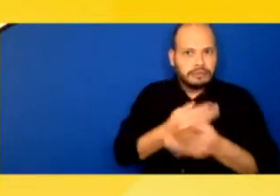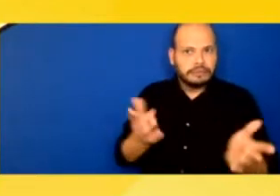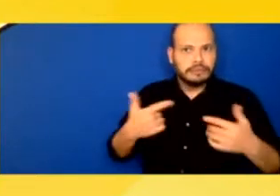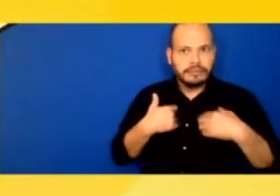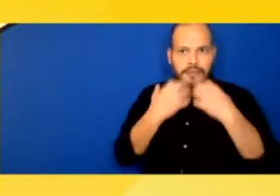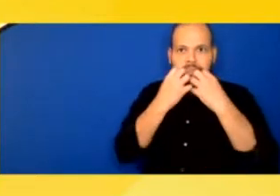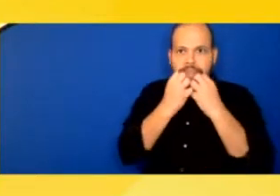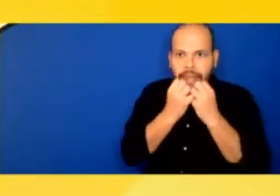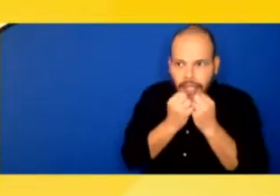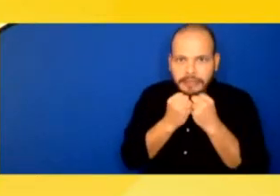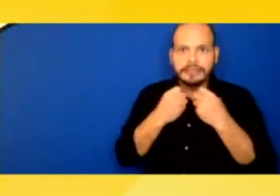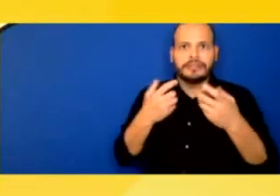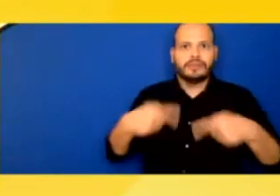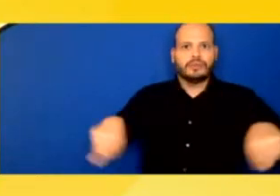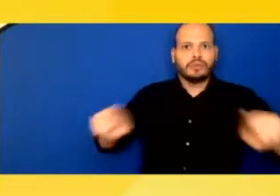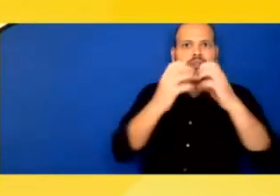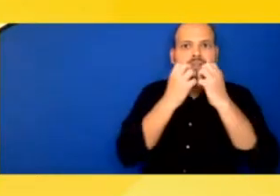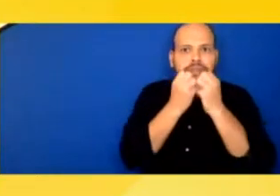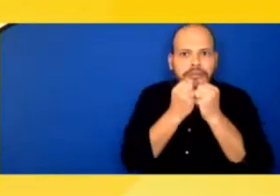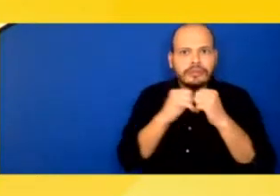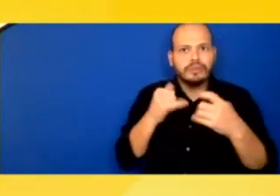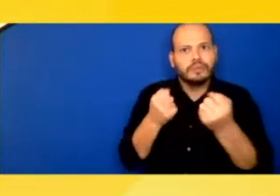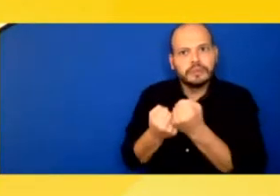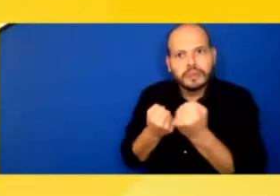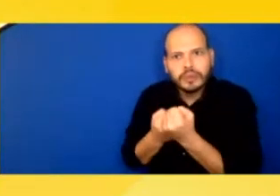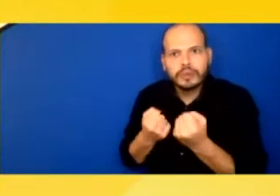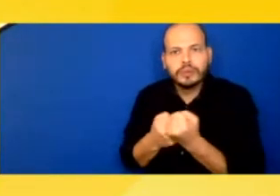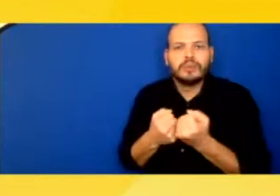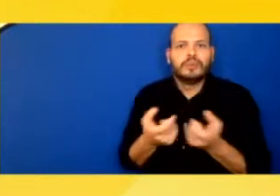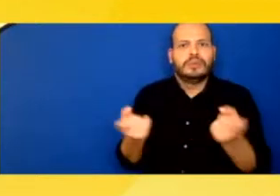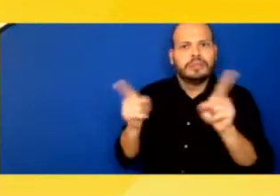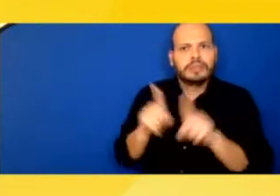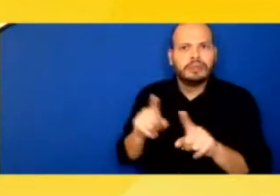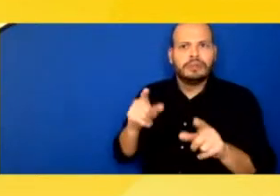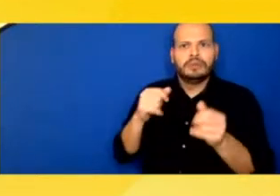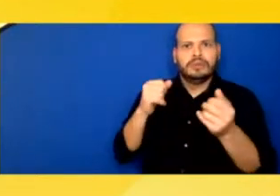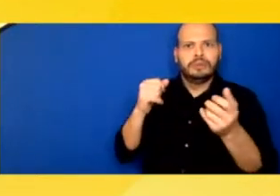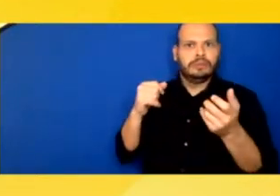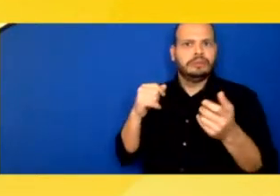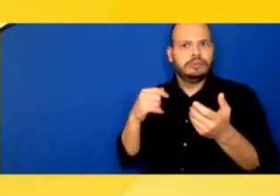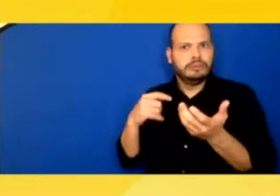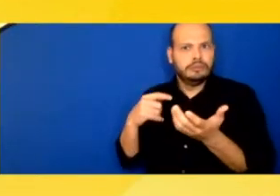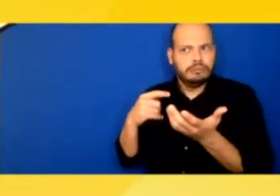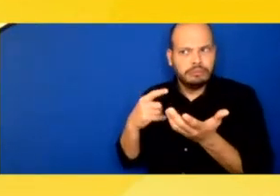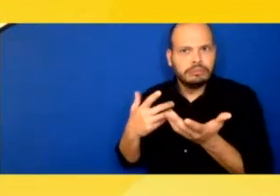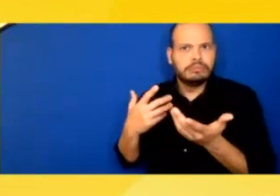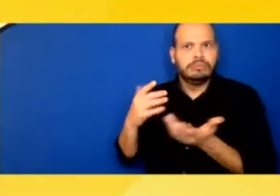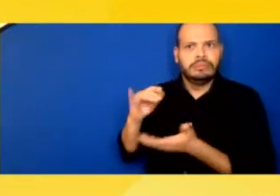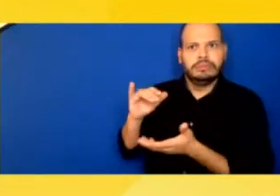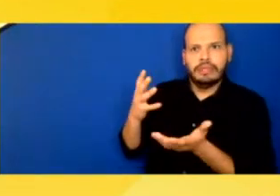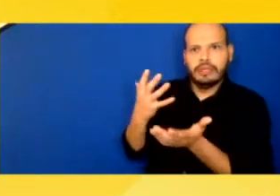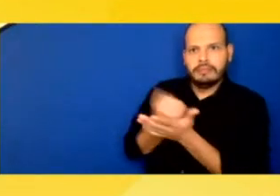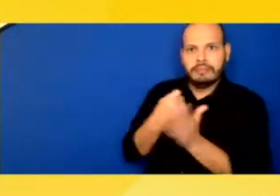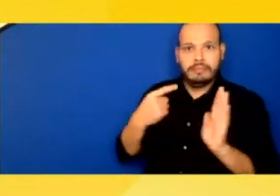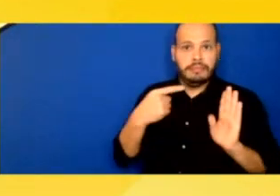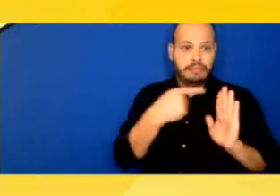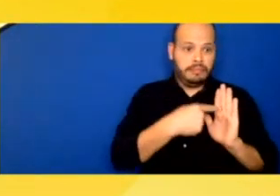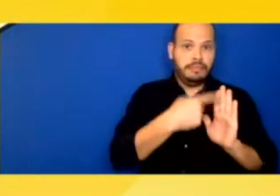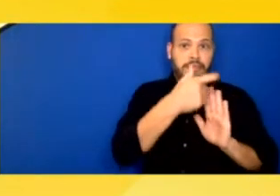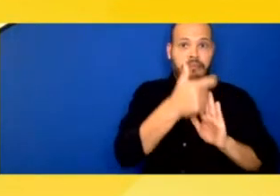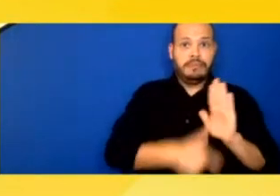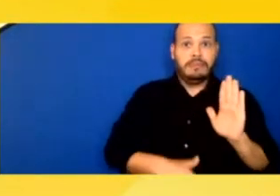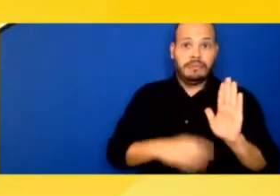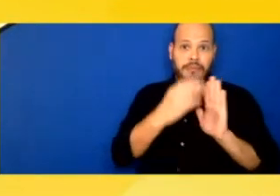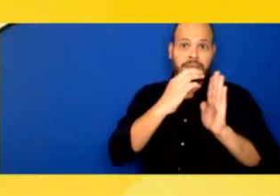with them until they struggle no more. In the chapter of Abraham in the Quran, Moses, peace be upon him, is quoted